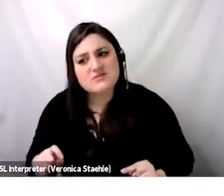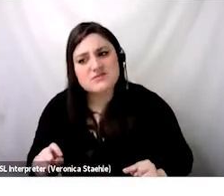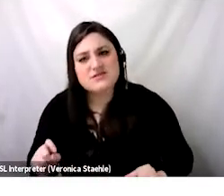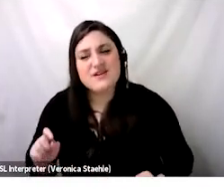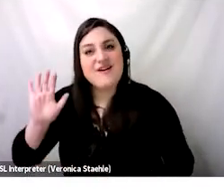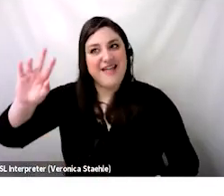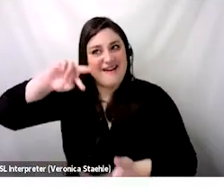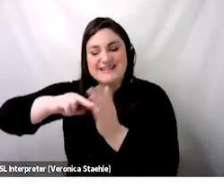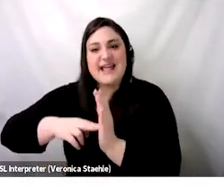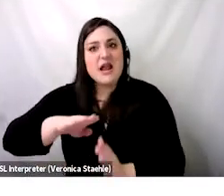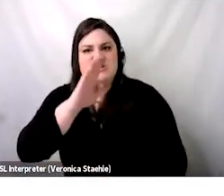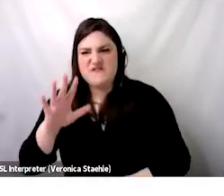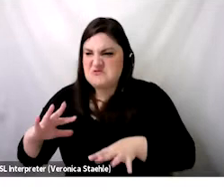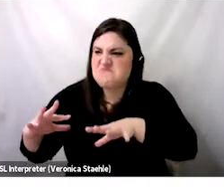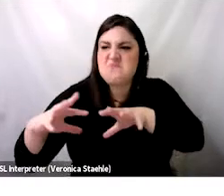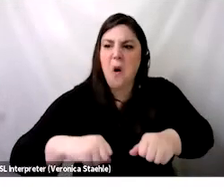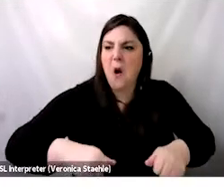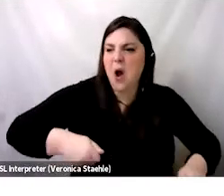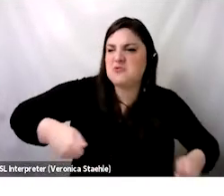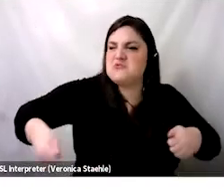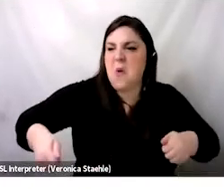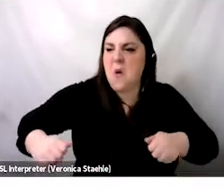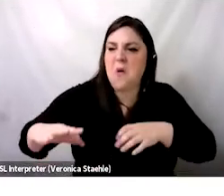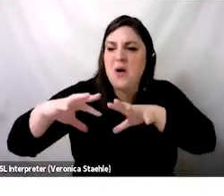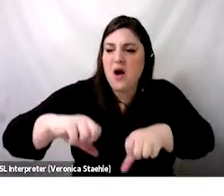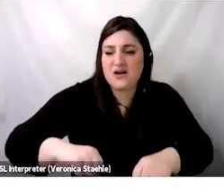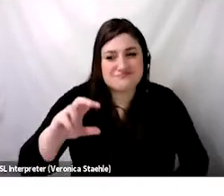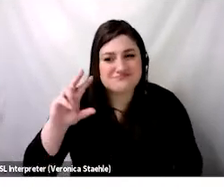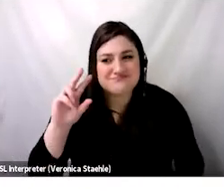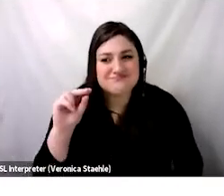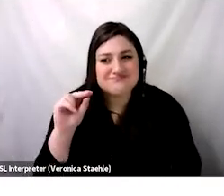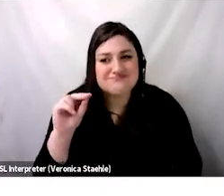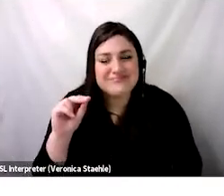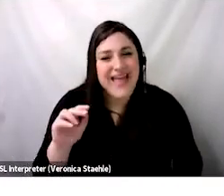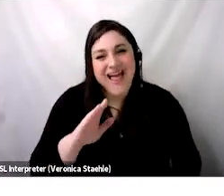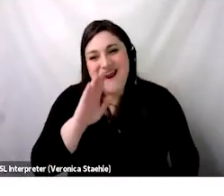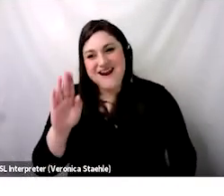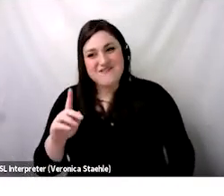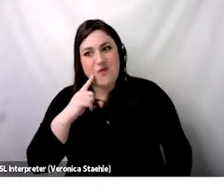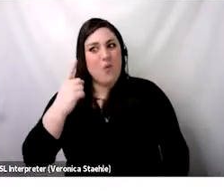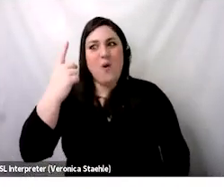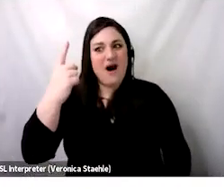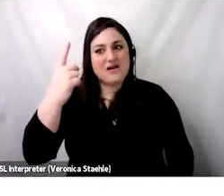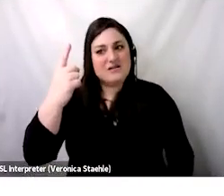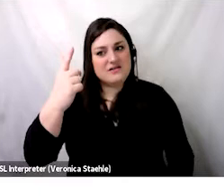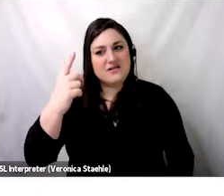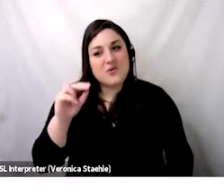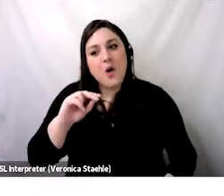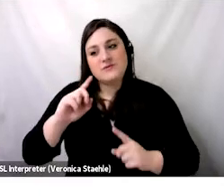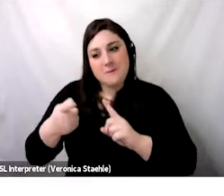or conquer, but a part of one being, a life